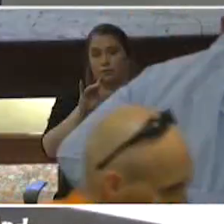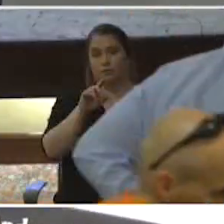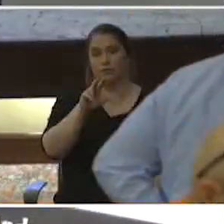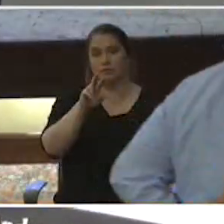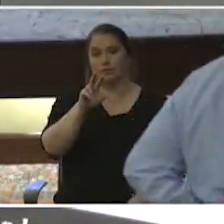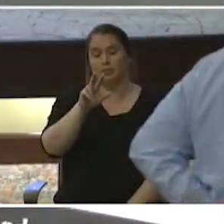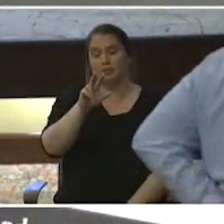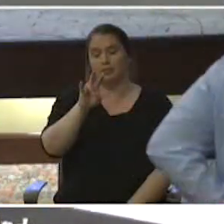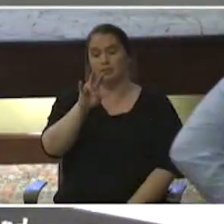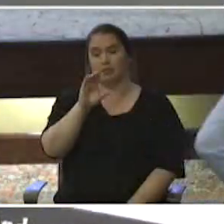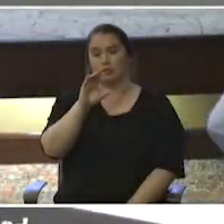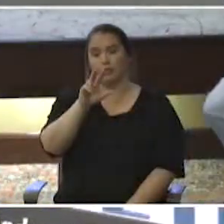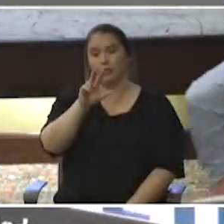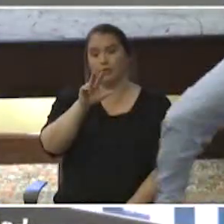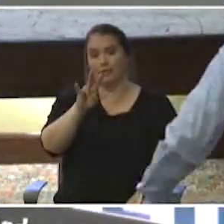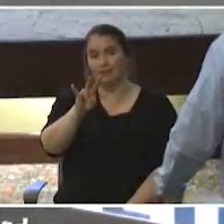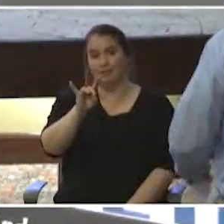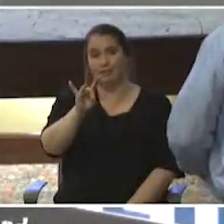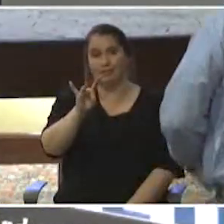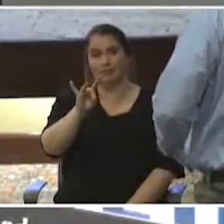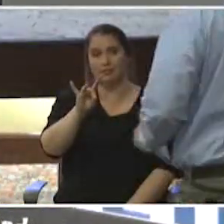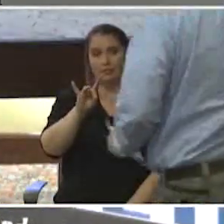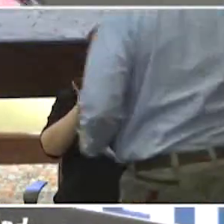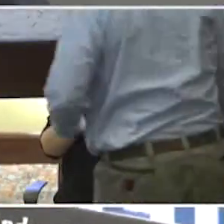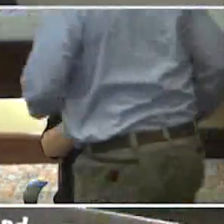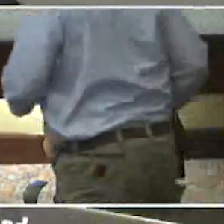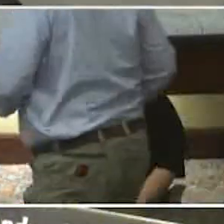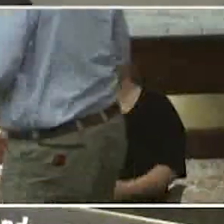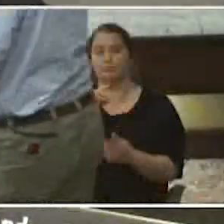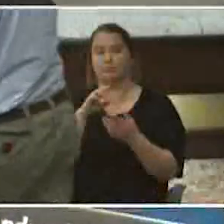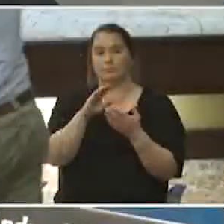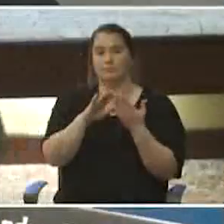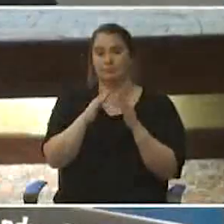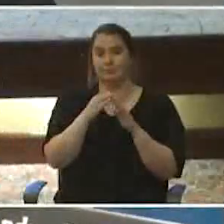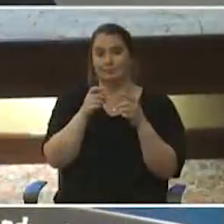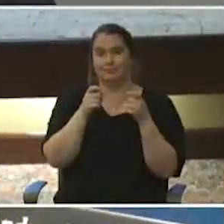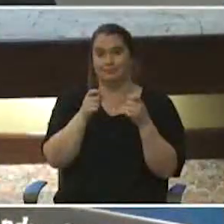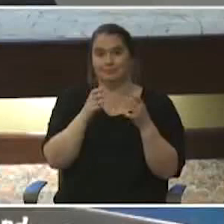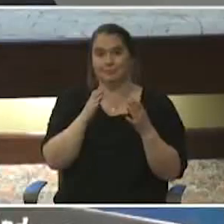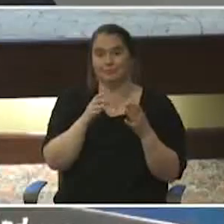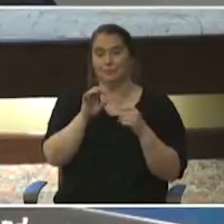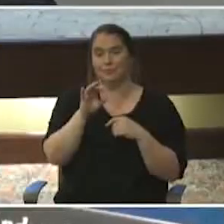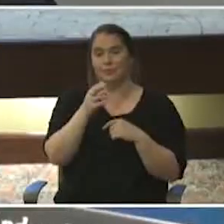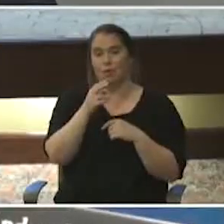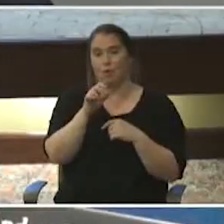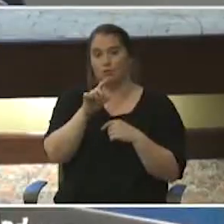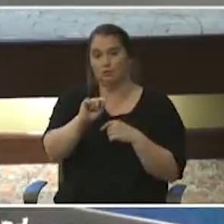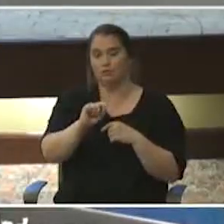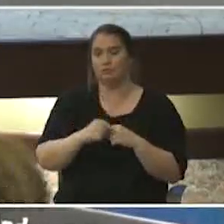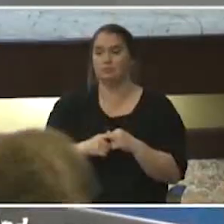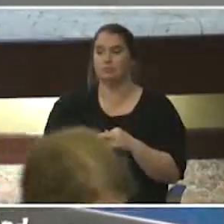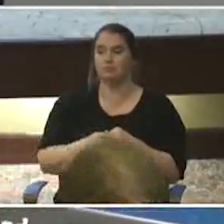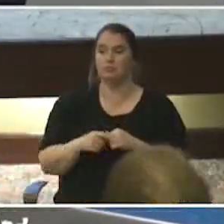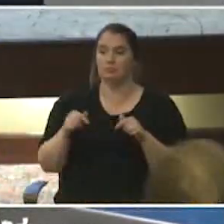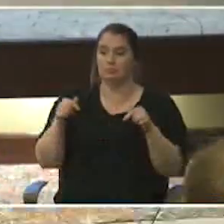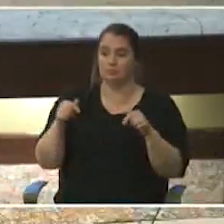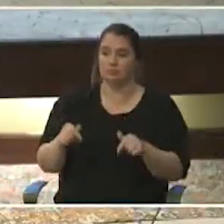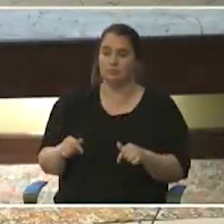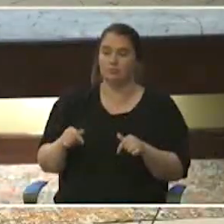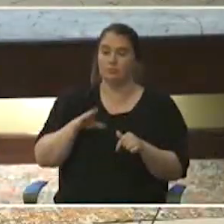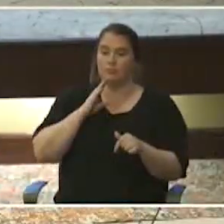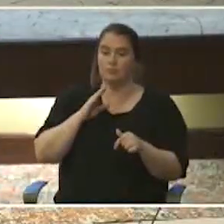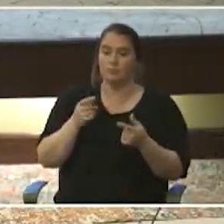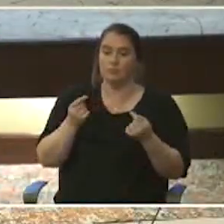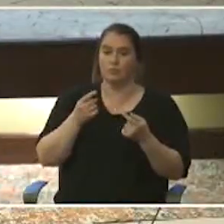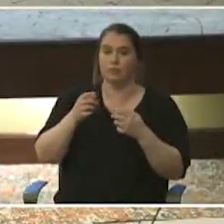2025-738, discussion of the Riverwalk construction project. Assistant City Manager Holt. Mayor and Council, the second work session presentation is by Director